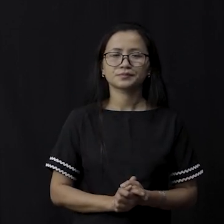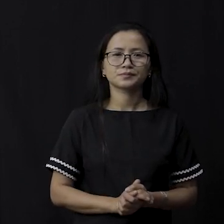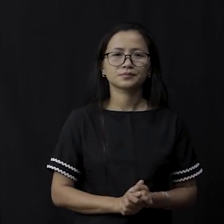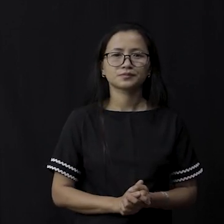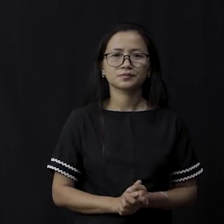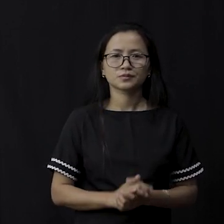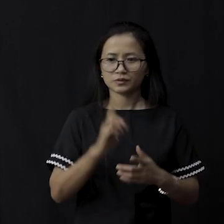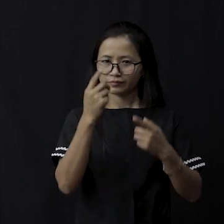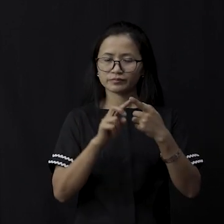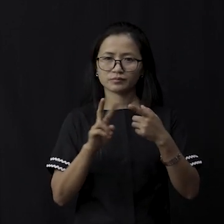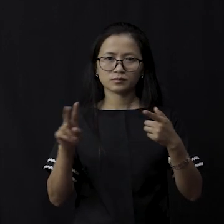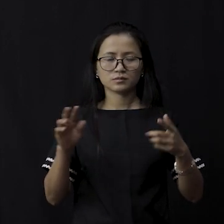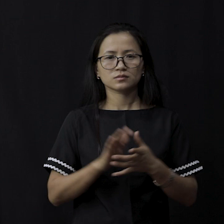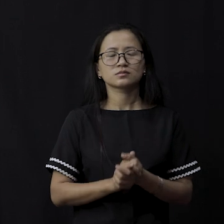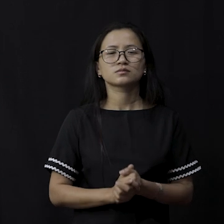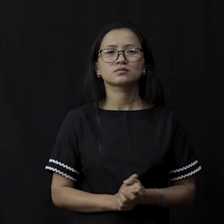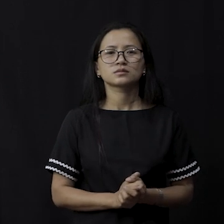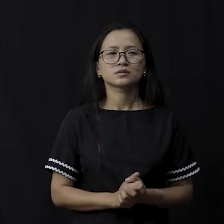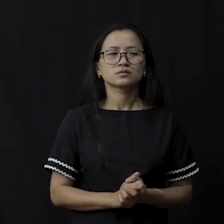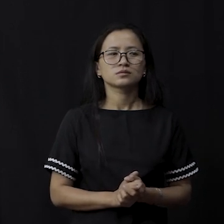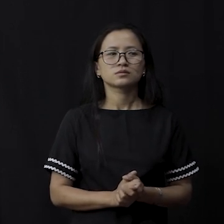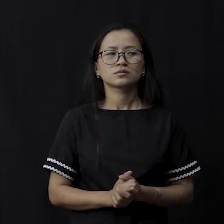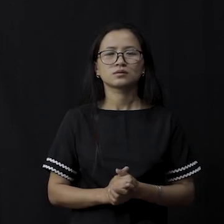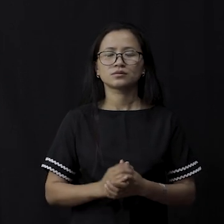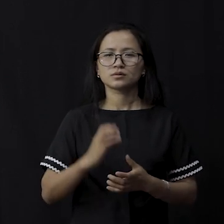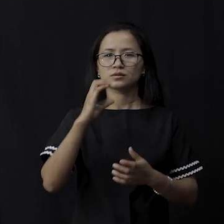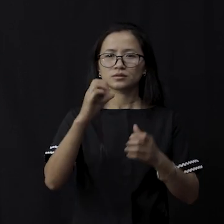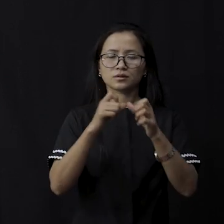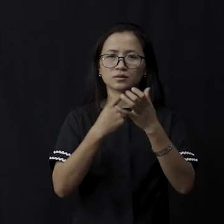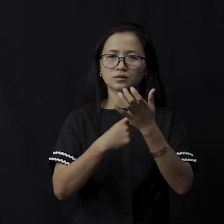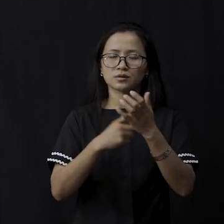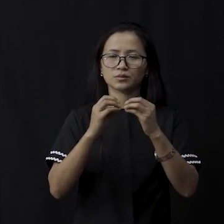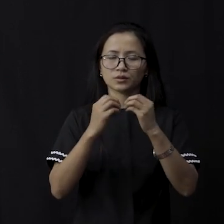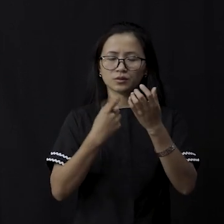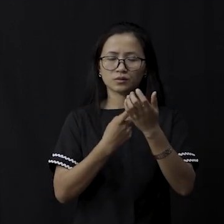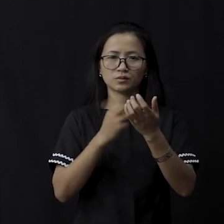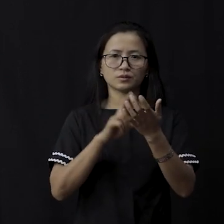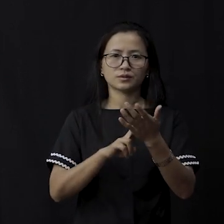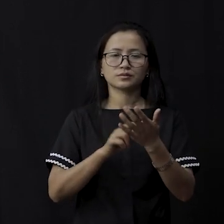type of nutrient is what? Carbohydrates.